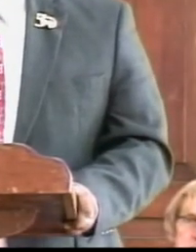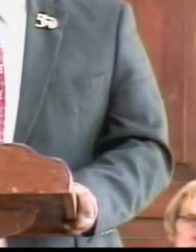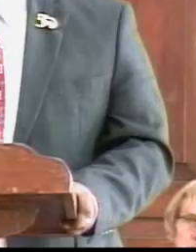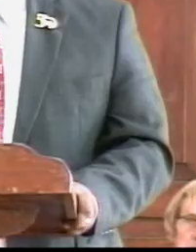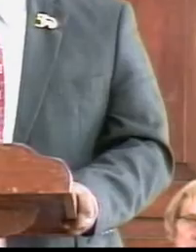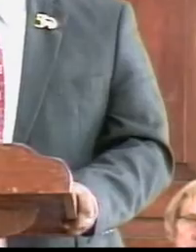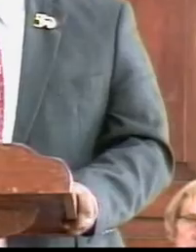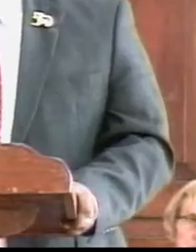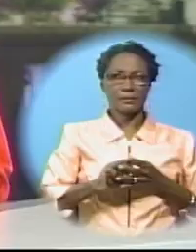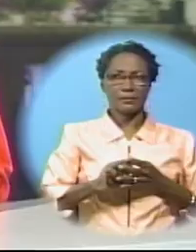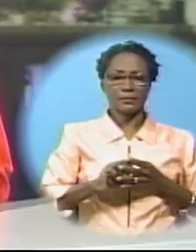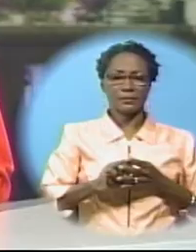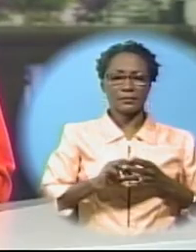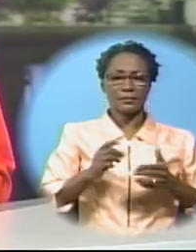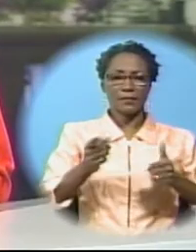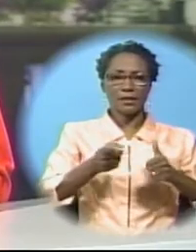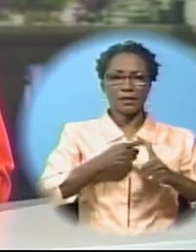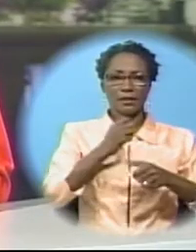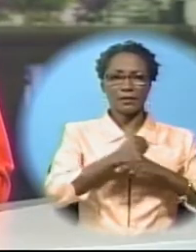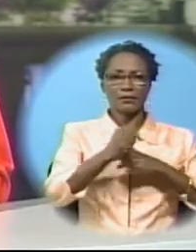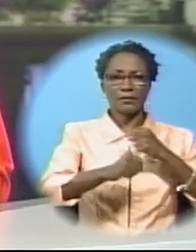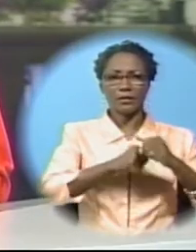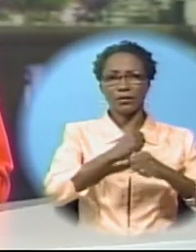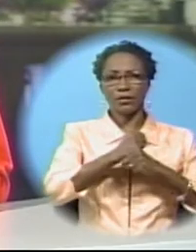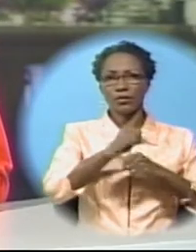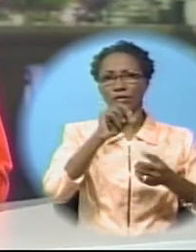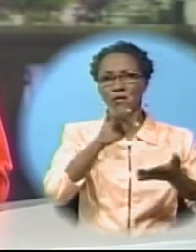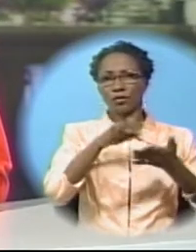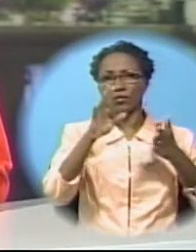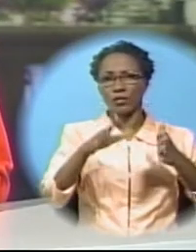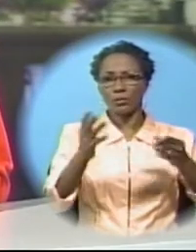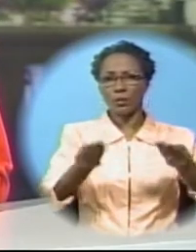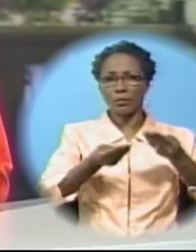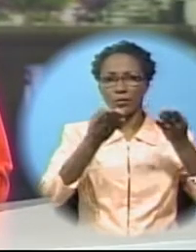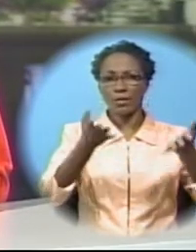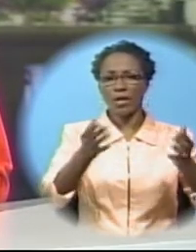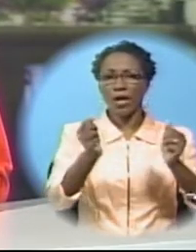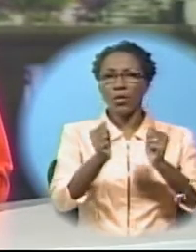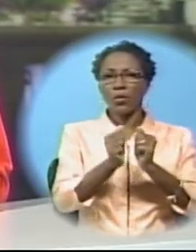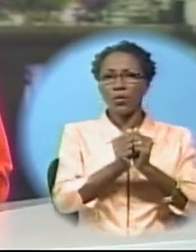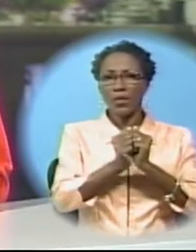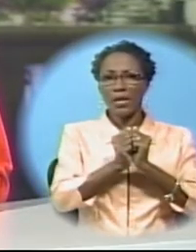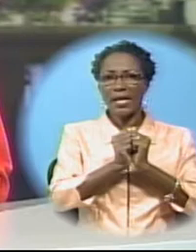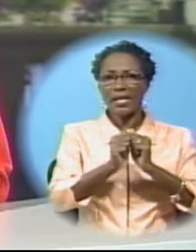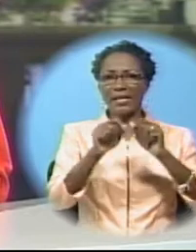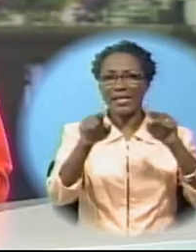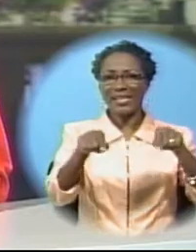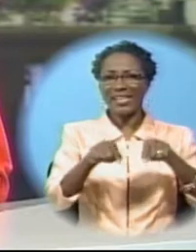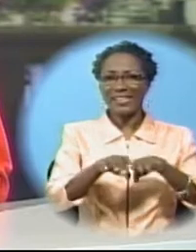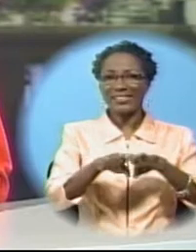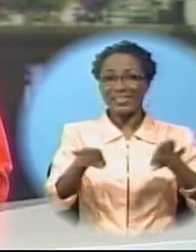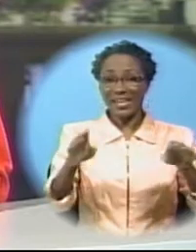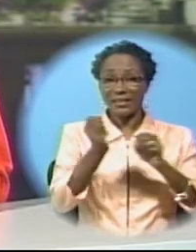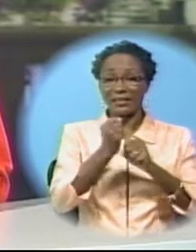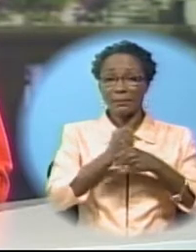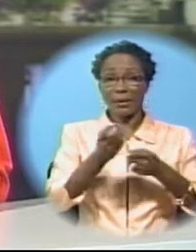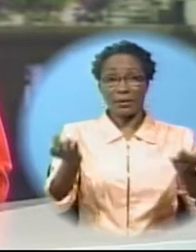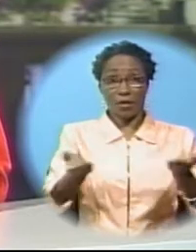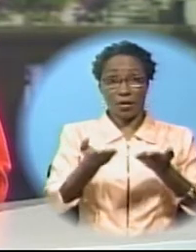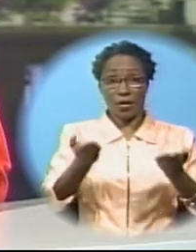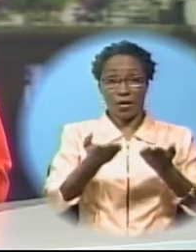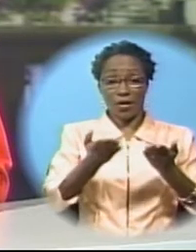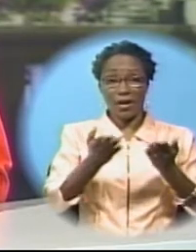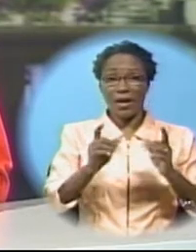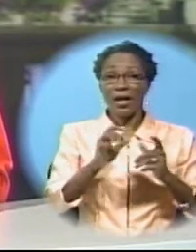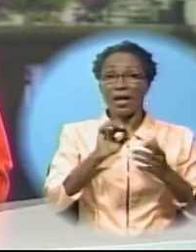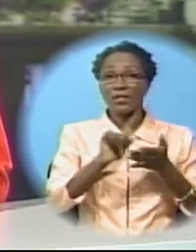that you have here. The first form students have been provided with locally produced wooden desks, which have more storage